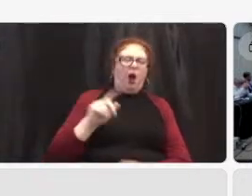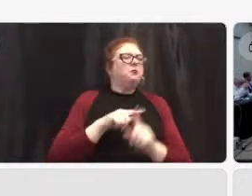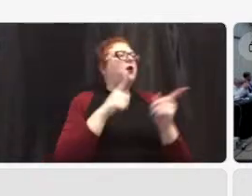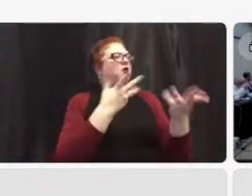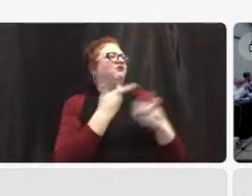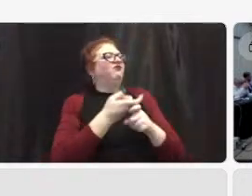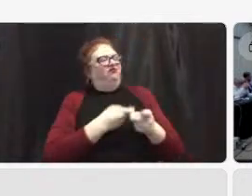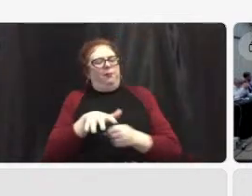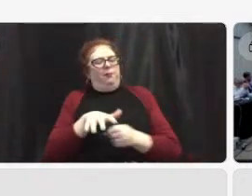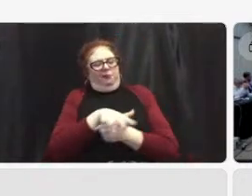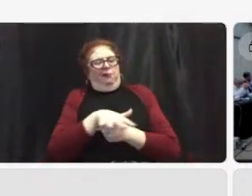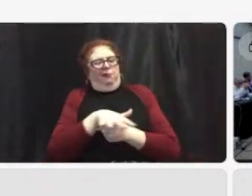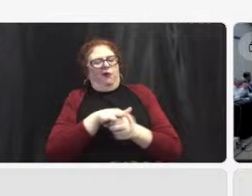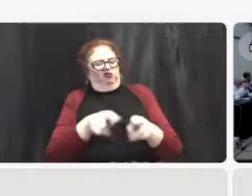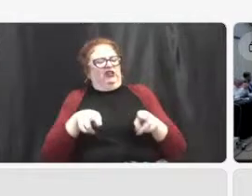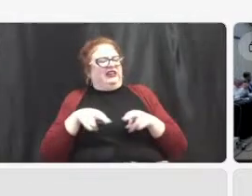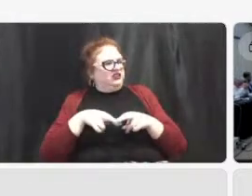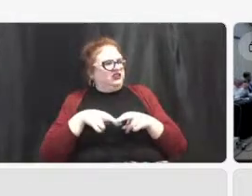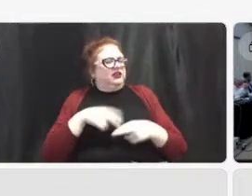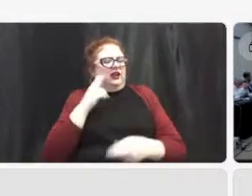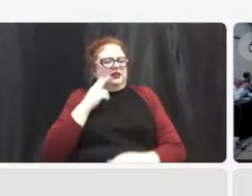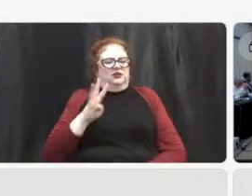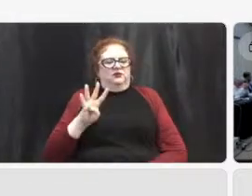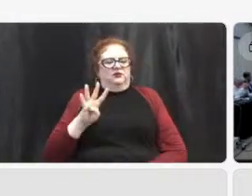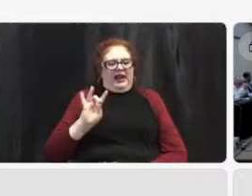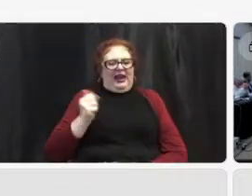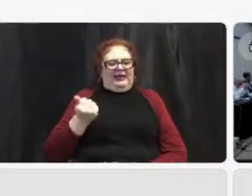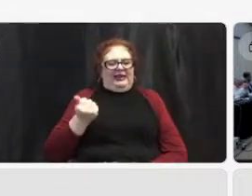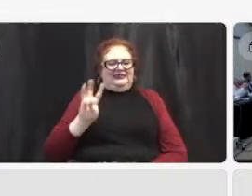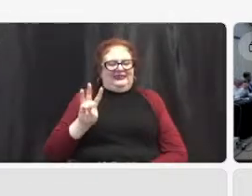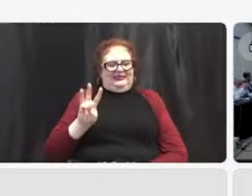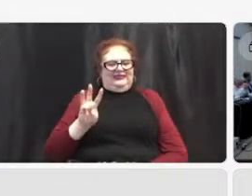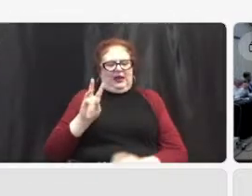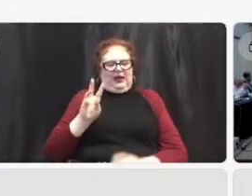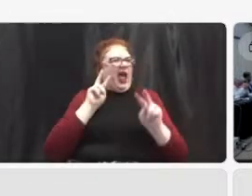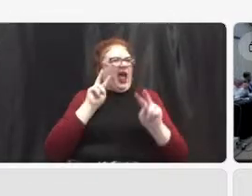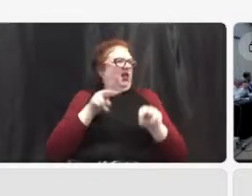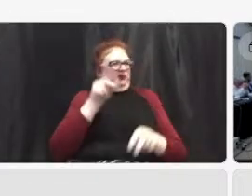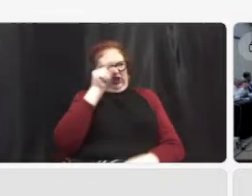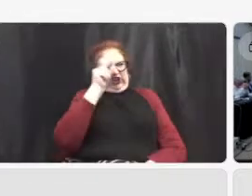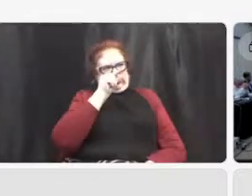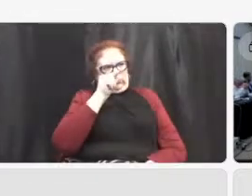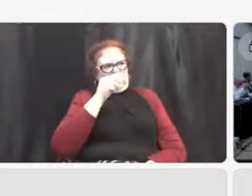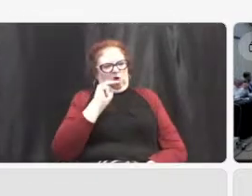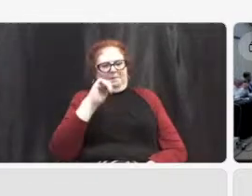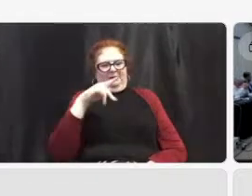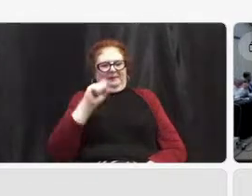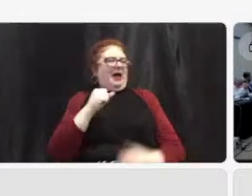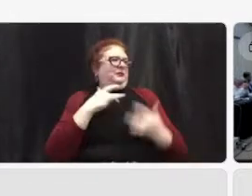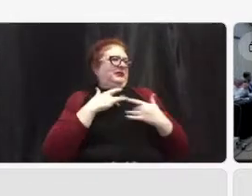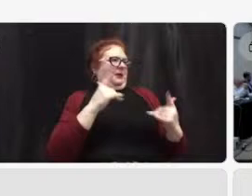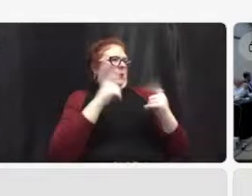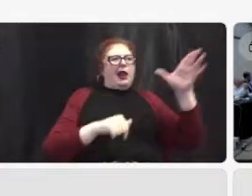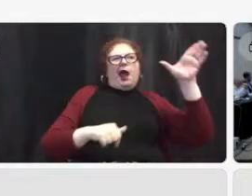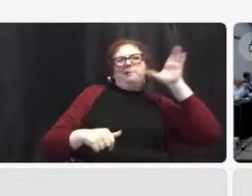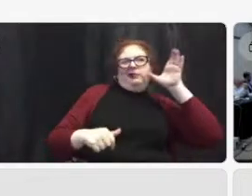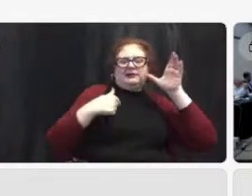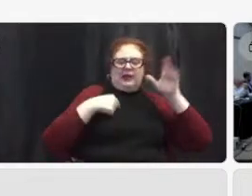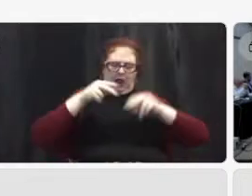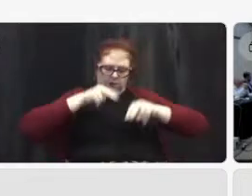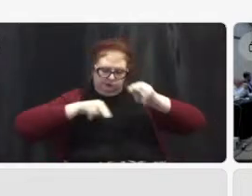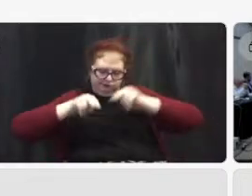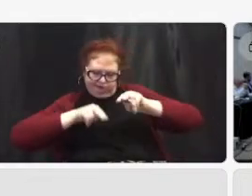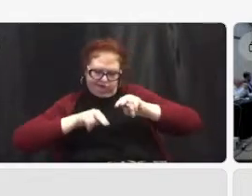and I see 4816 looking at Google Maps, which is usually what I'm doing when I'm listening to y'all cross-checking. The neighbor to